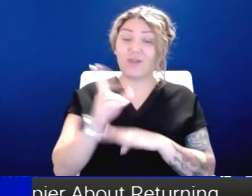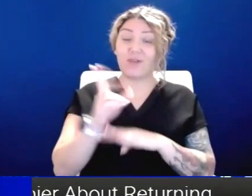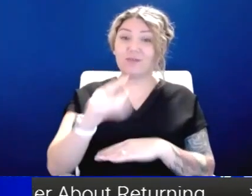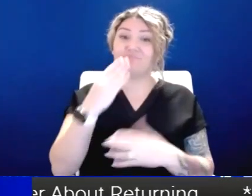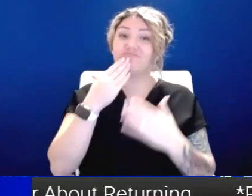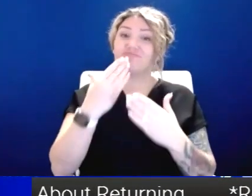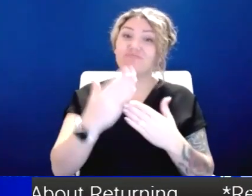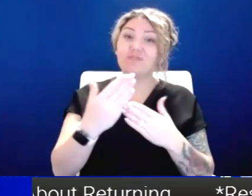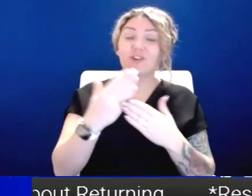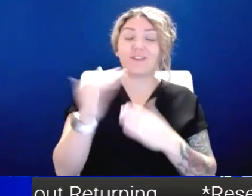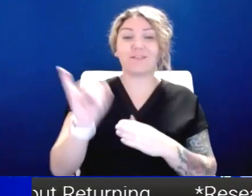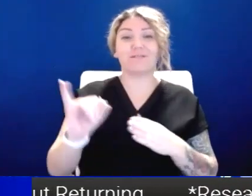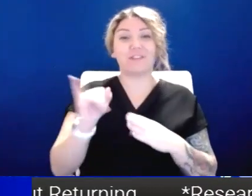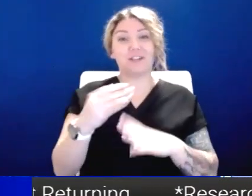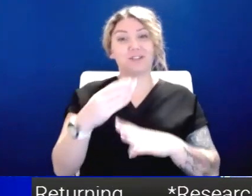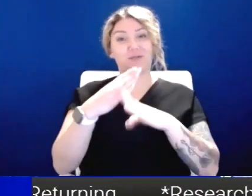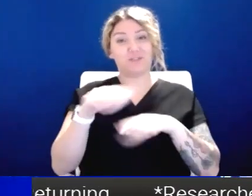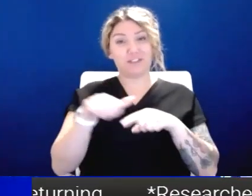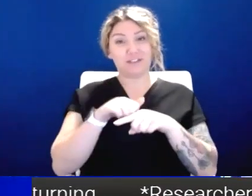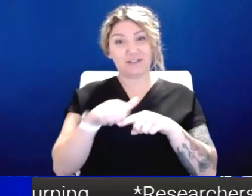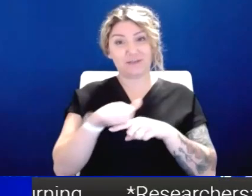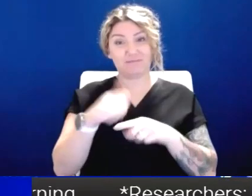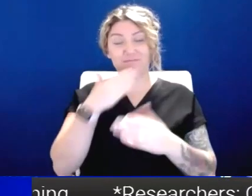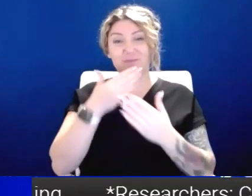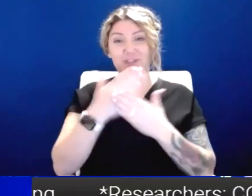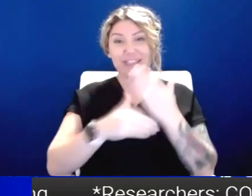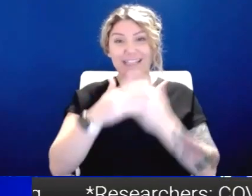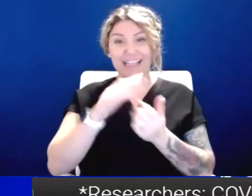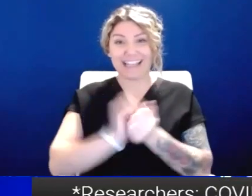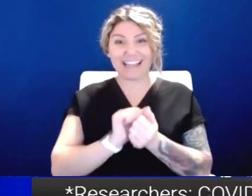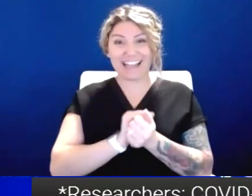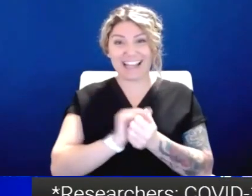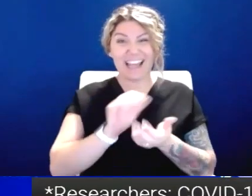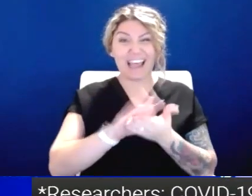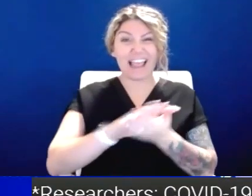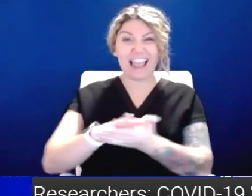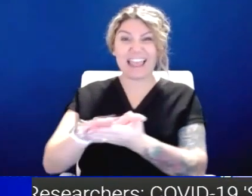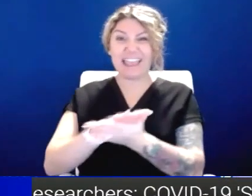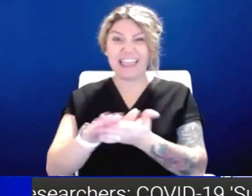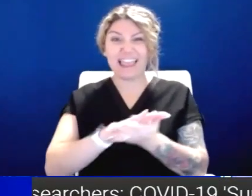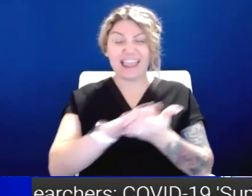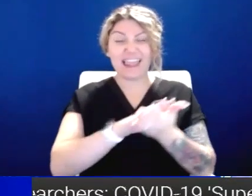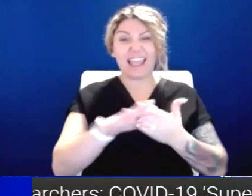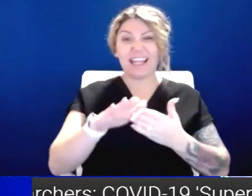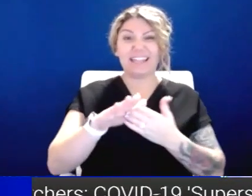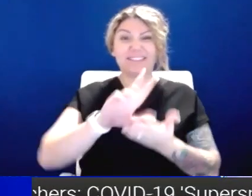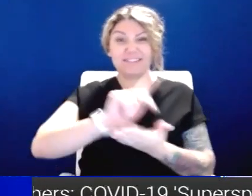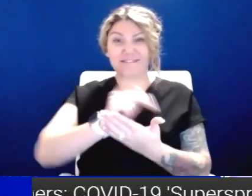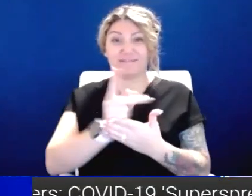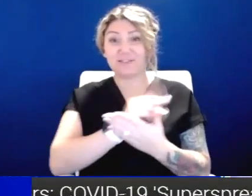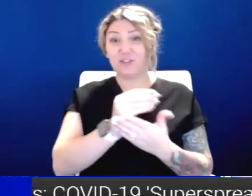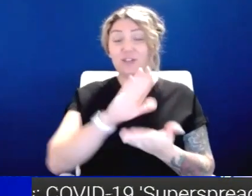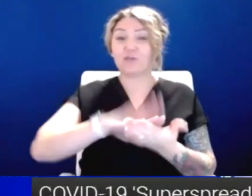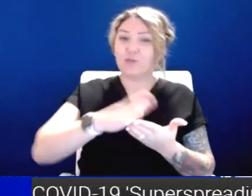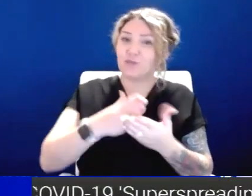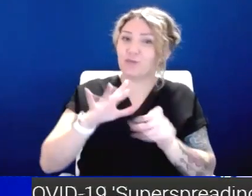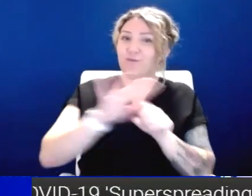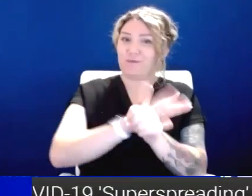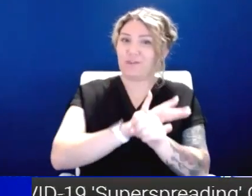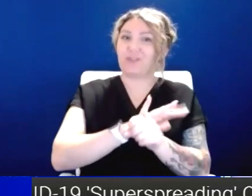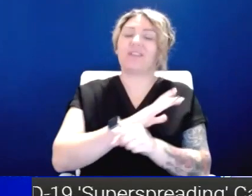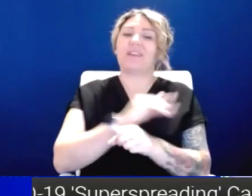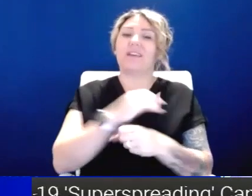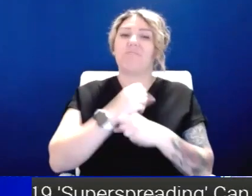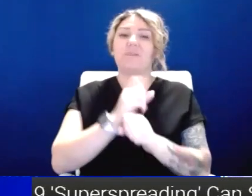prevention practices, good hand hygiene, cleaning off those surfaces, cooking well, and making sure to do that will help